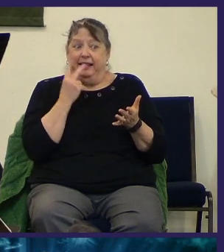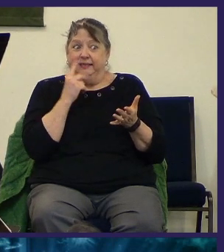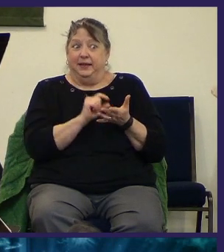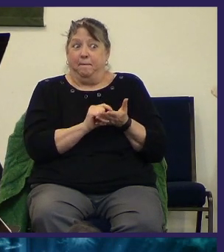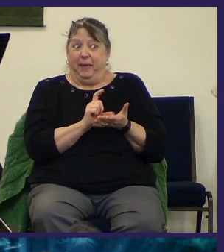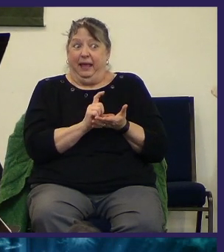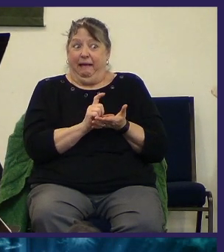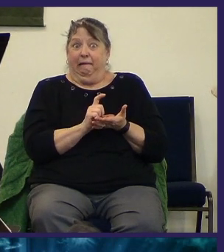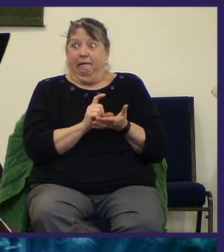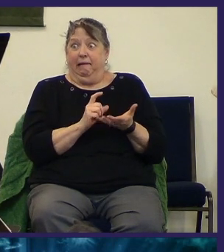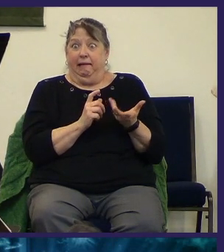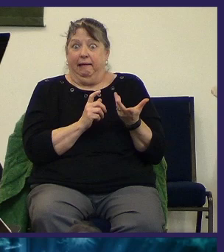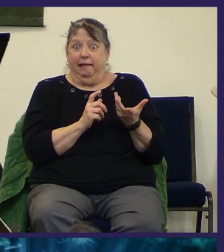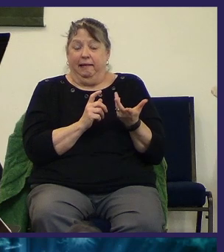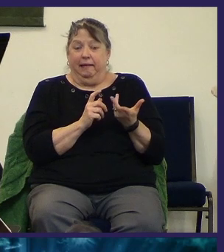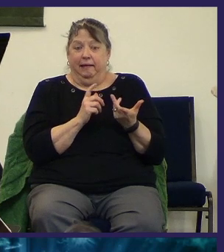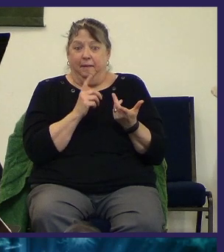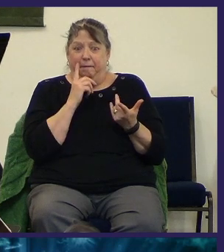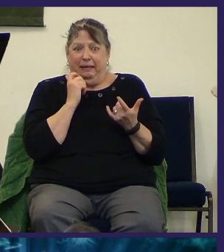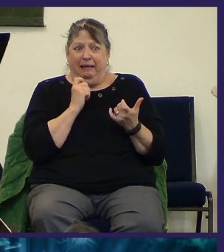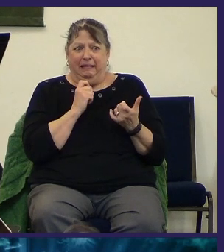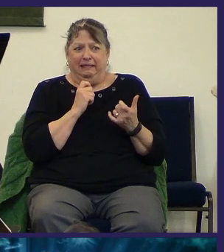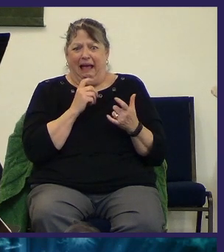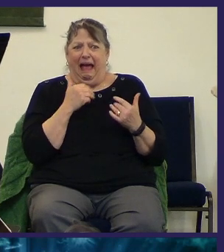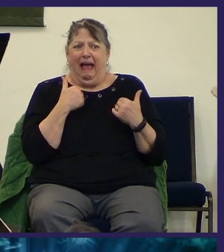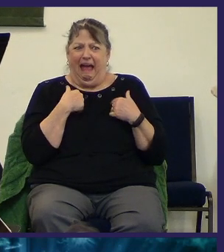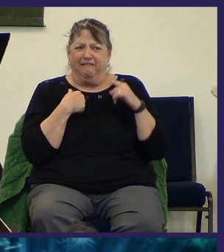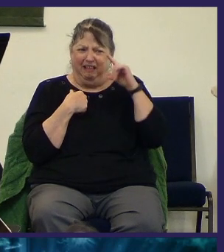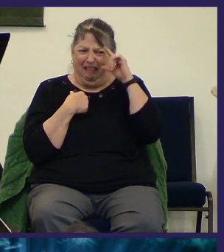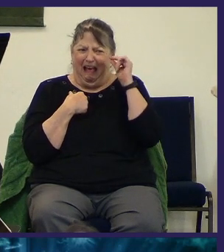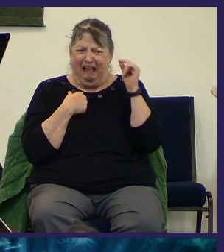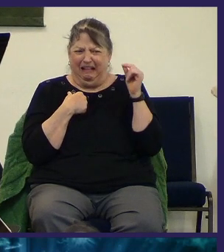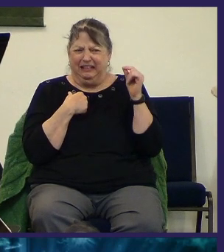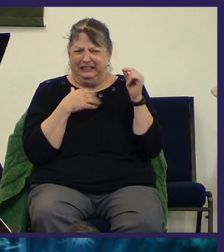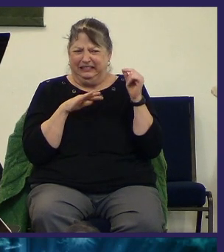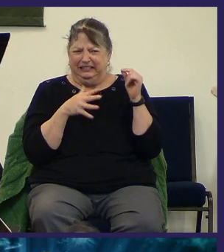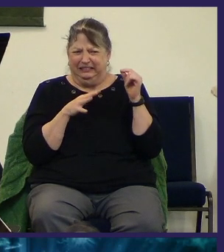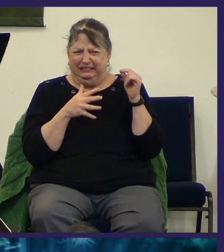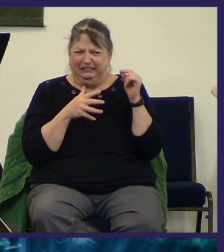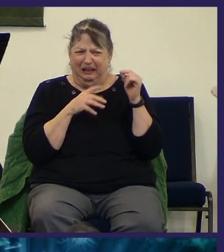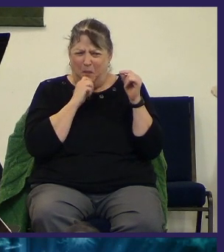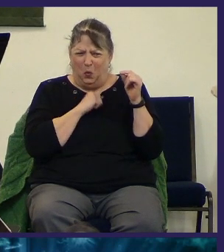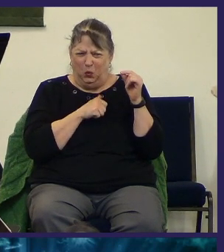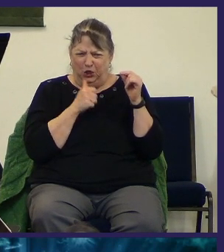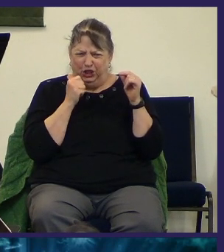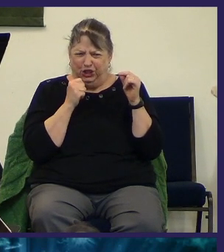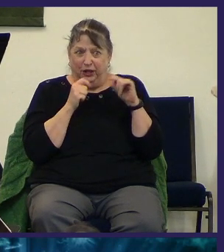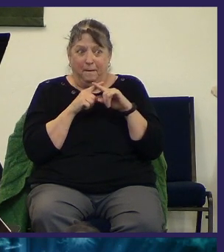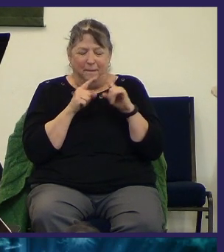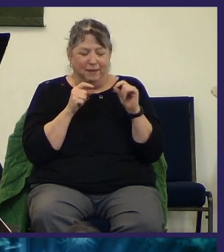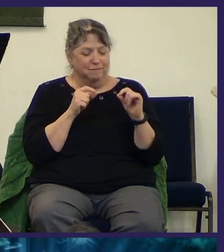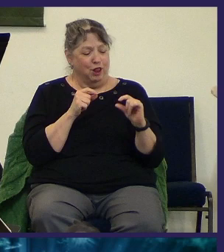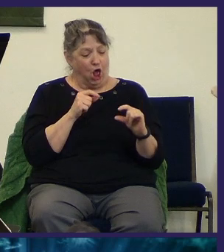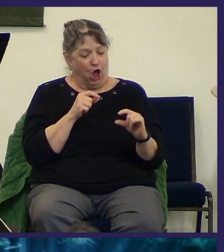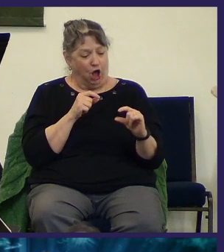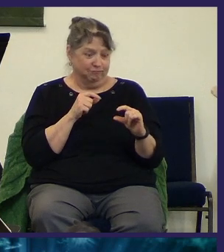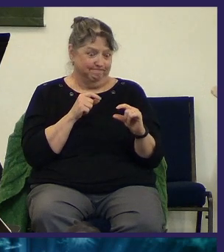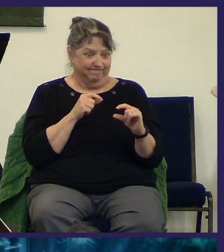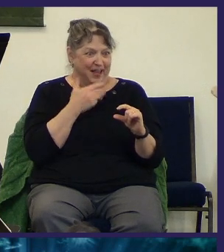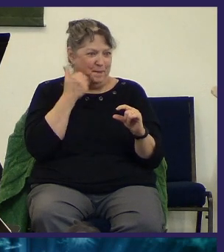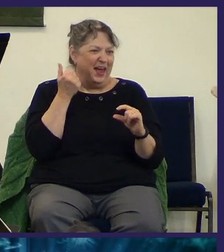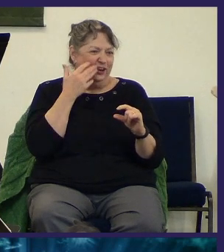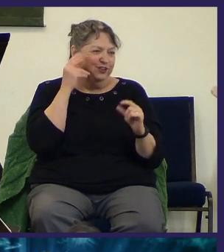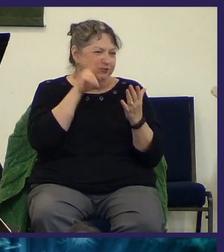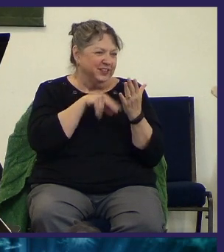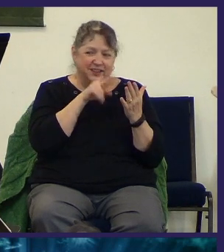uh i'm right to that point where i do have glasses but if i have a large print i don't need this one